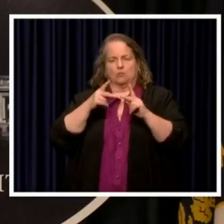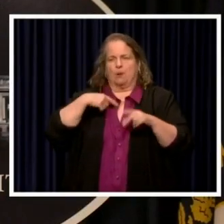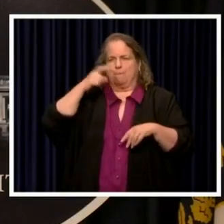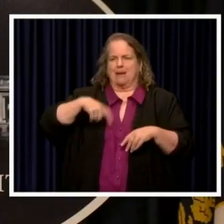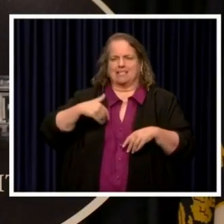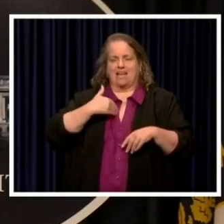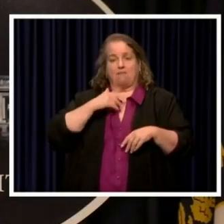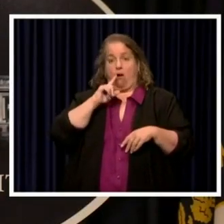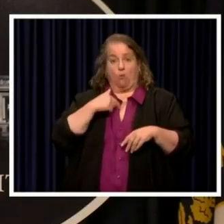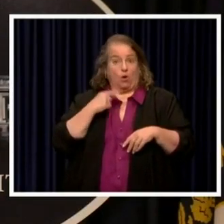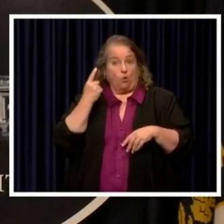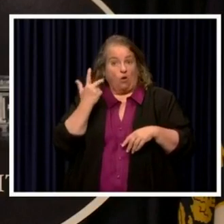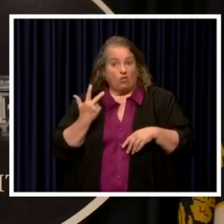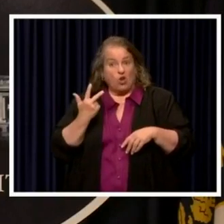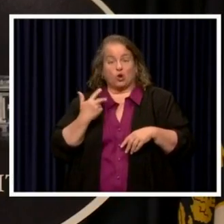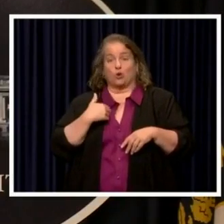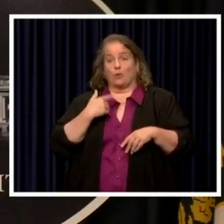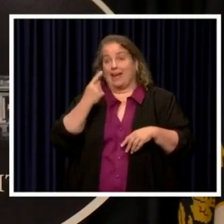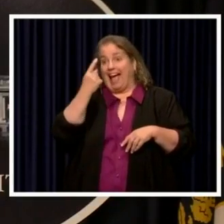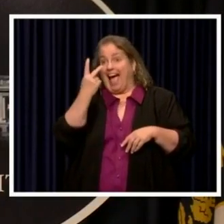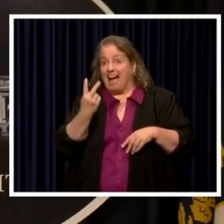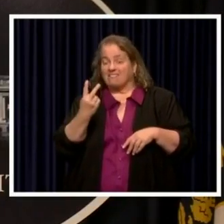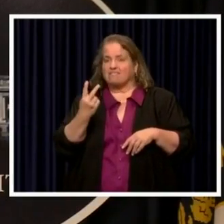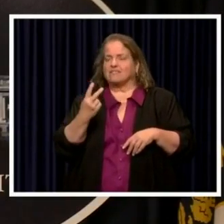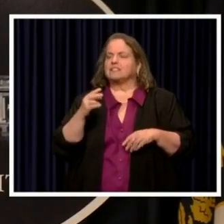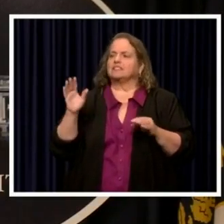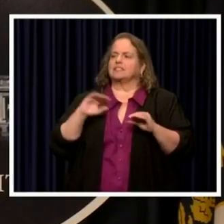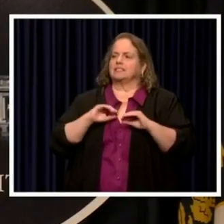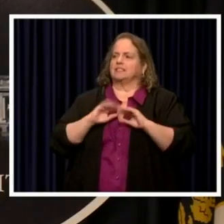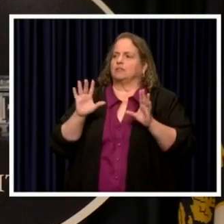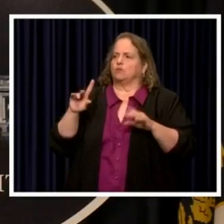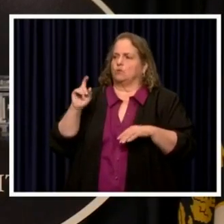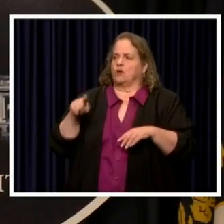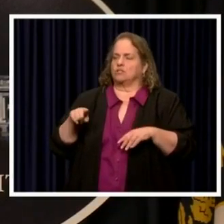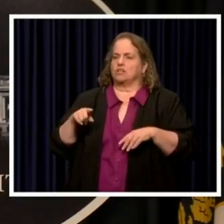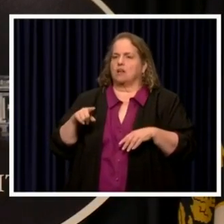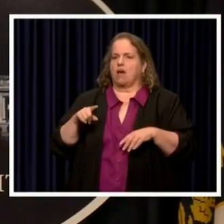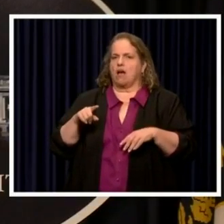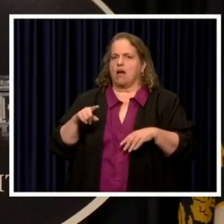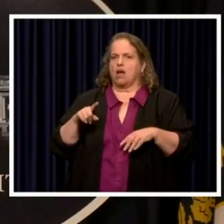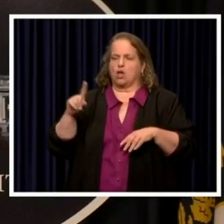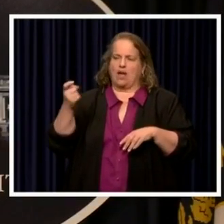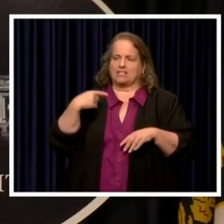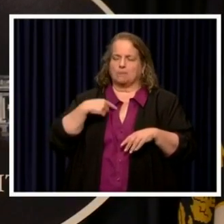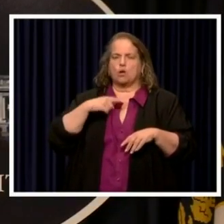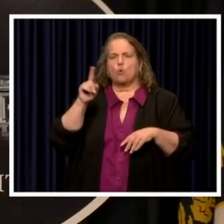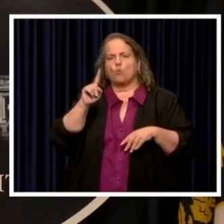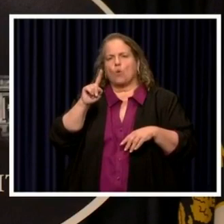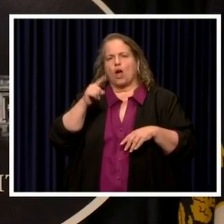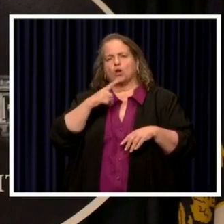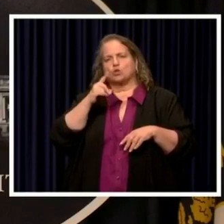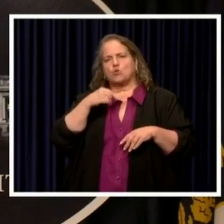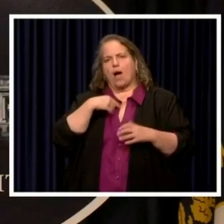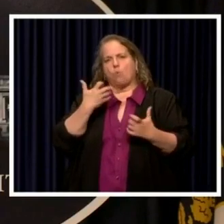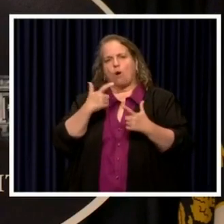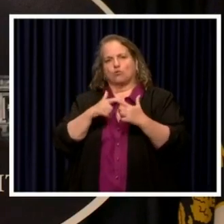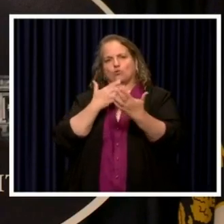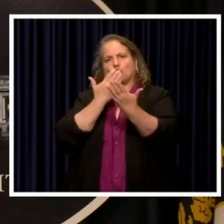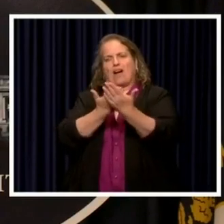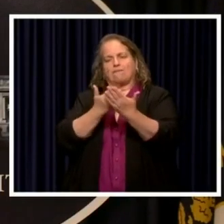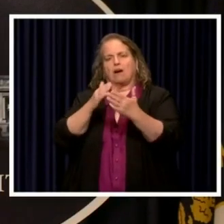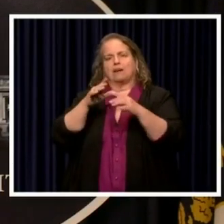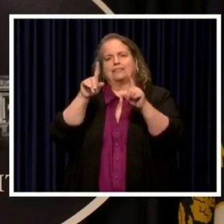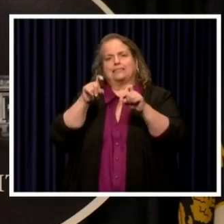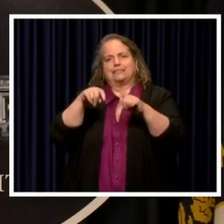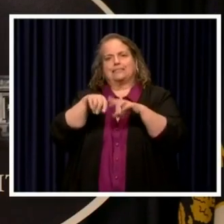Where are we as far as testing? The question is, where are we overall on where we want to get in testing in the state? So